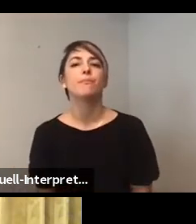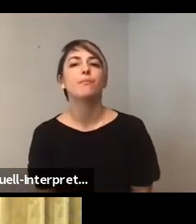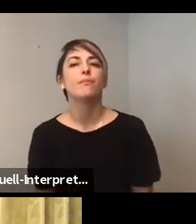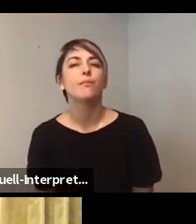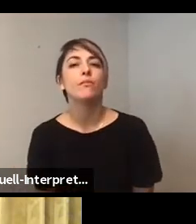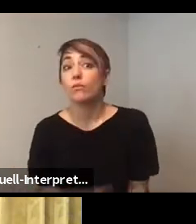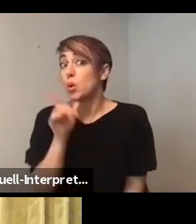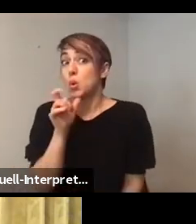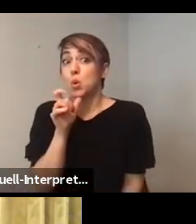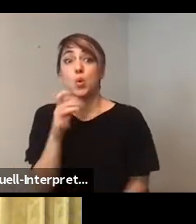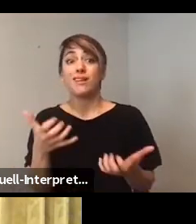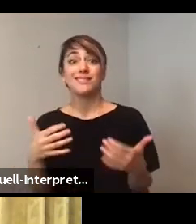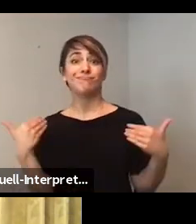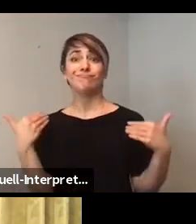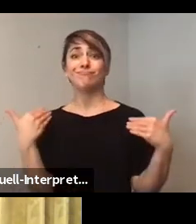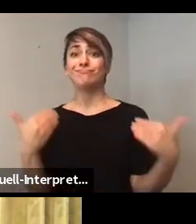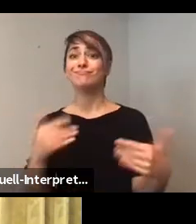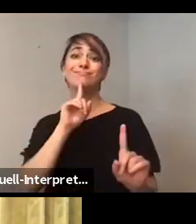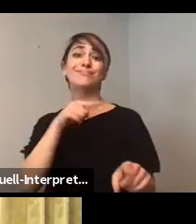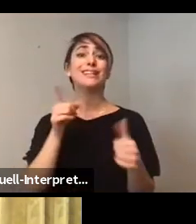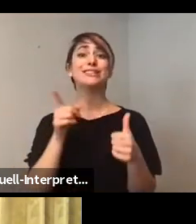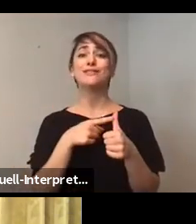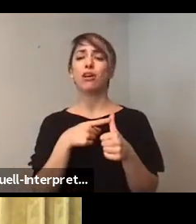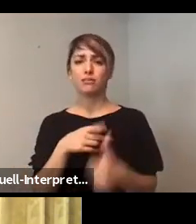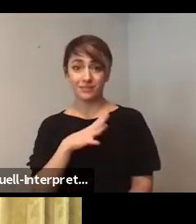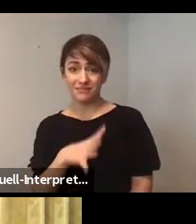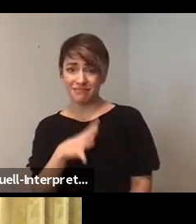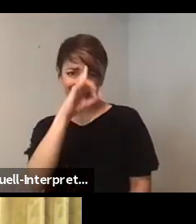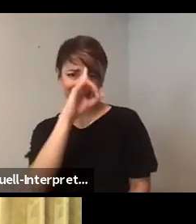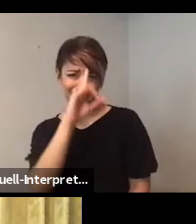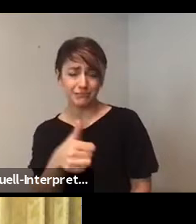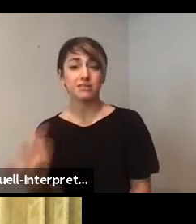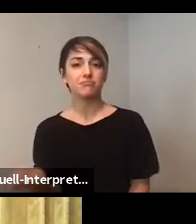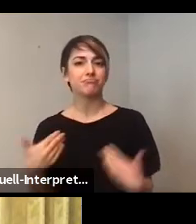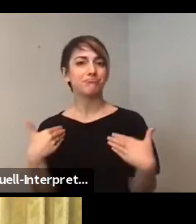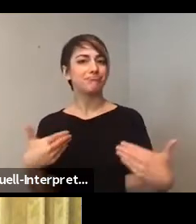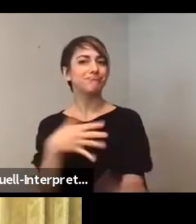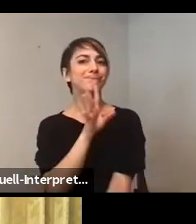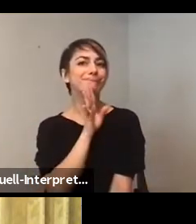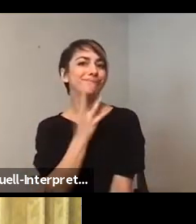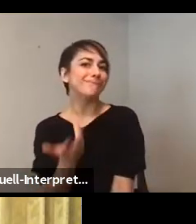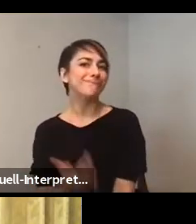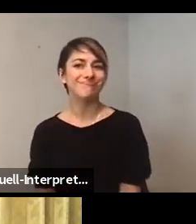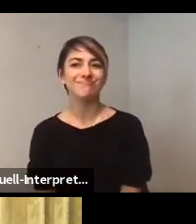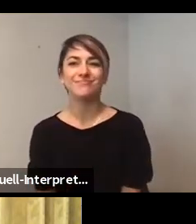Whoever wants to answer, it's your call. Just start talking.